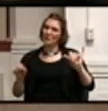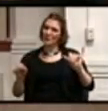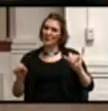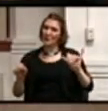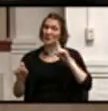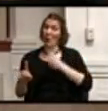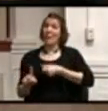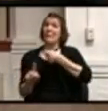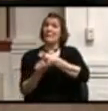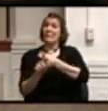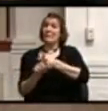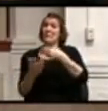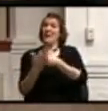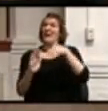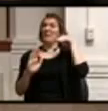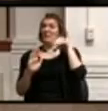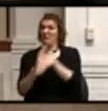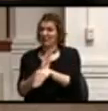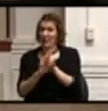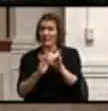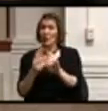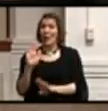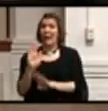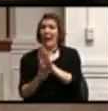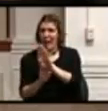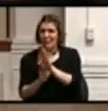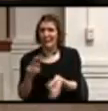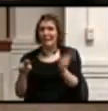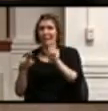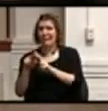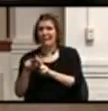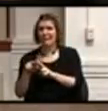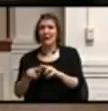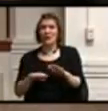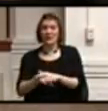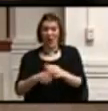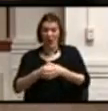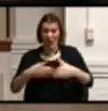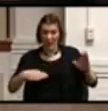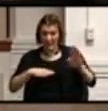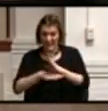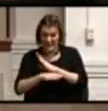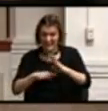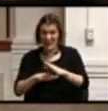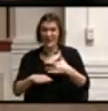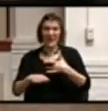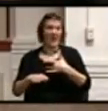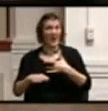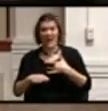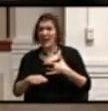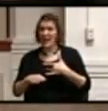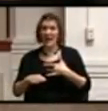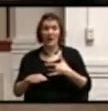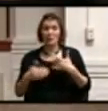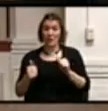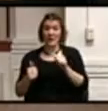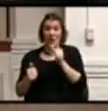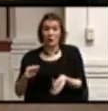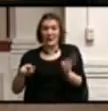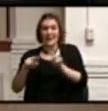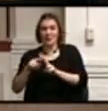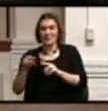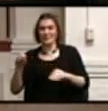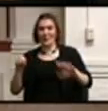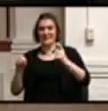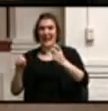of this recession, high fuel prices, low growth within the town, coupled with the desire to have little or no increase in the municipal property